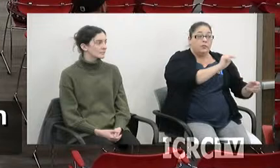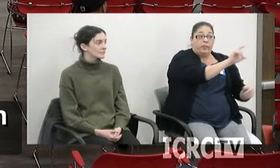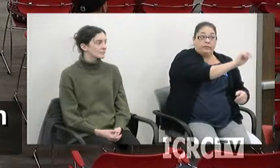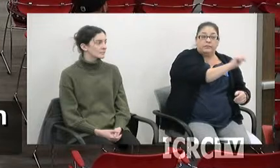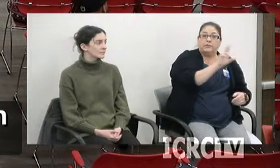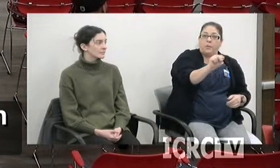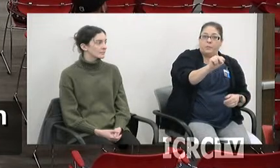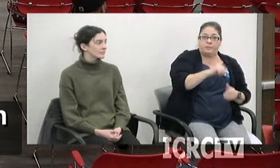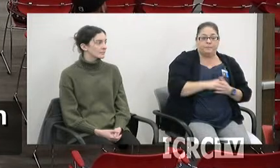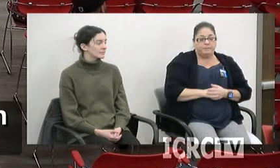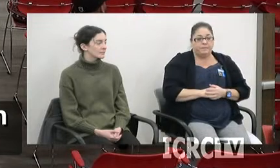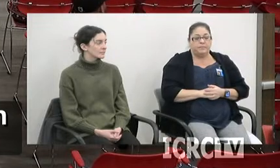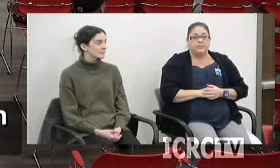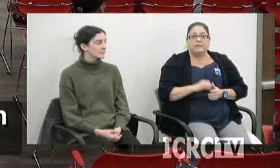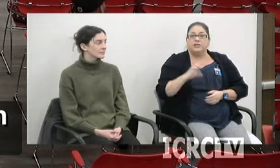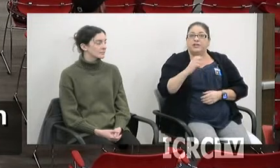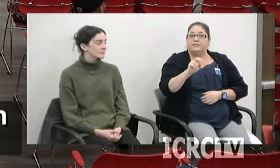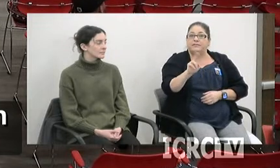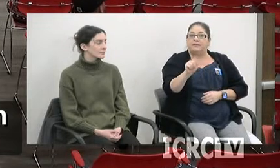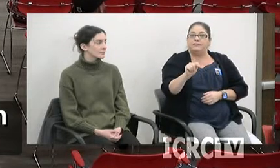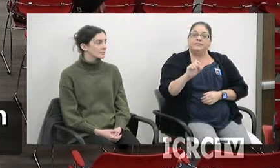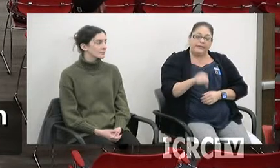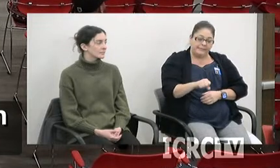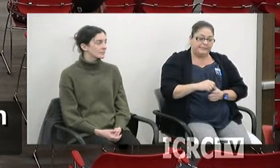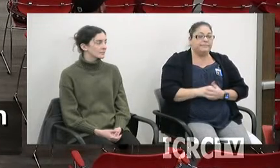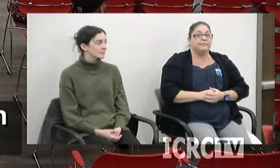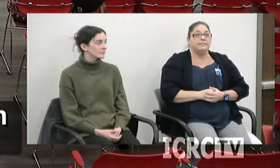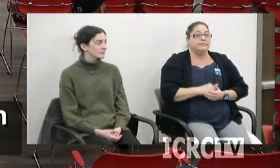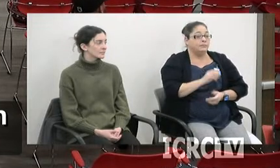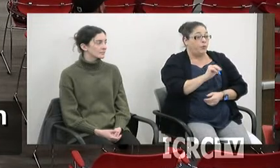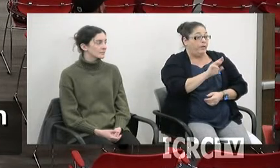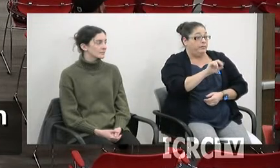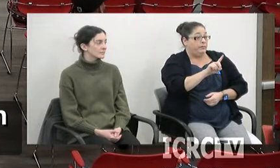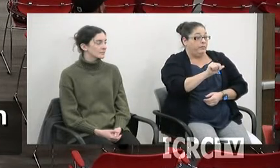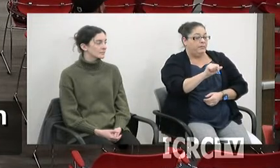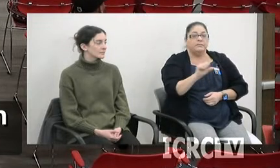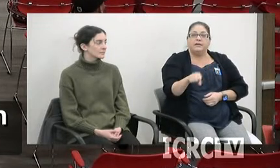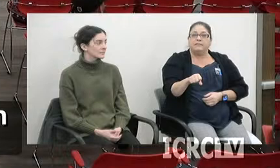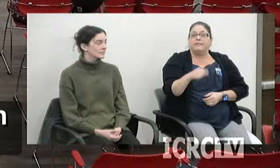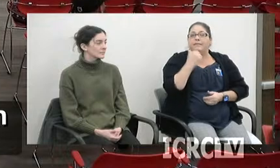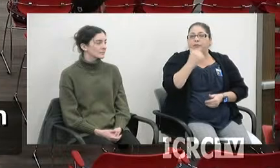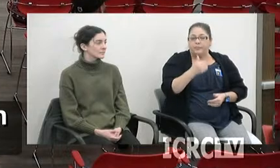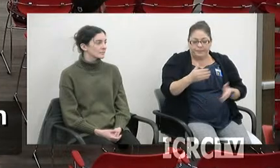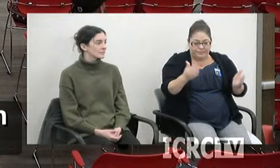No. Mrs. Chestnut, Yes. Mr. Miranda. Yes, thank you.